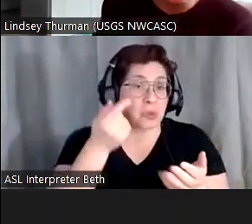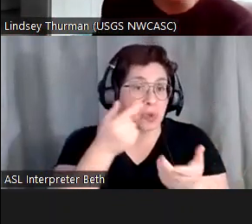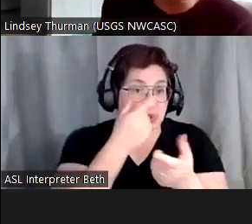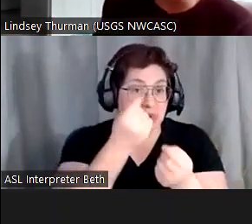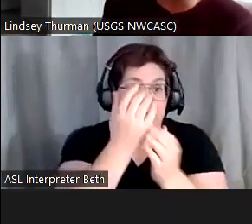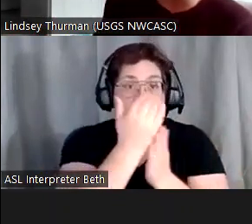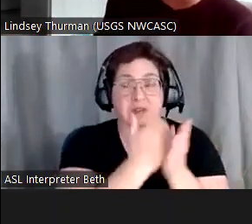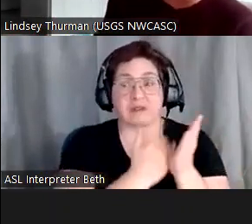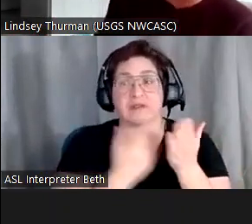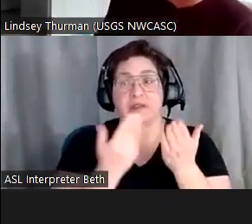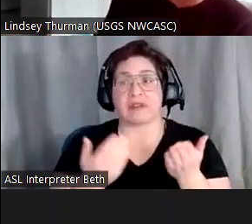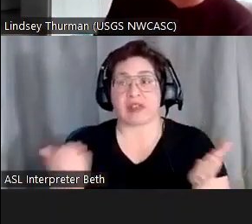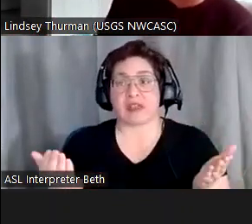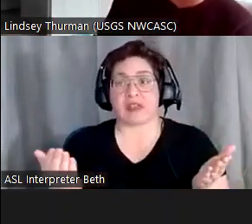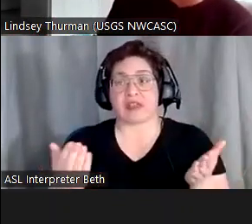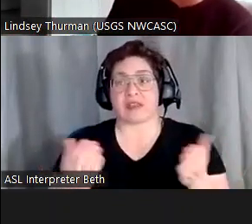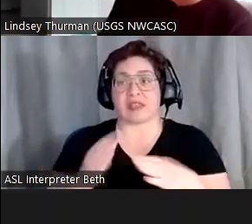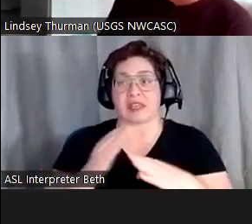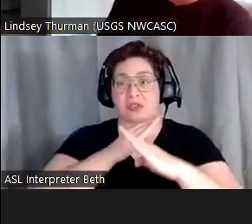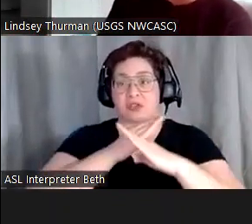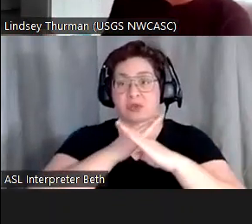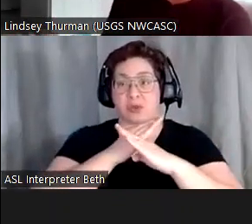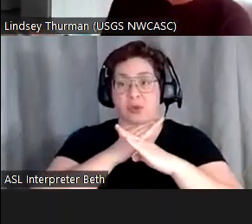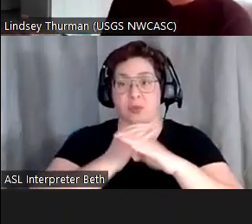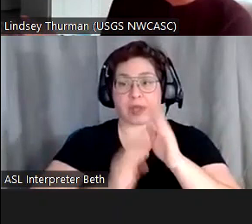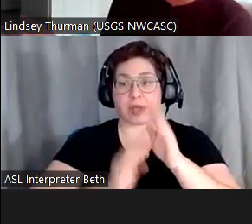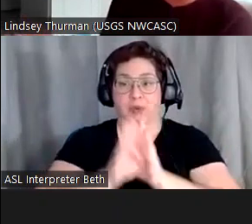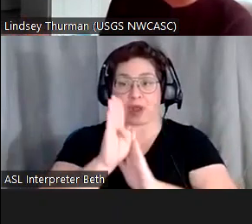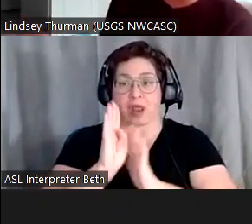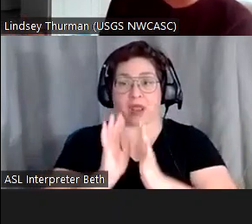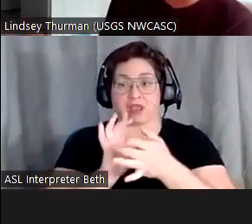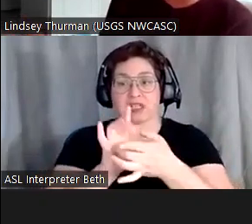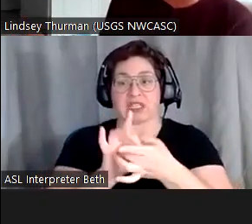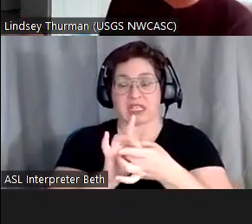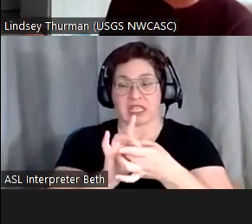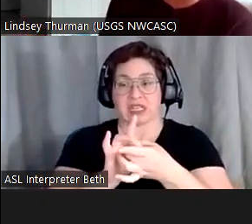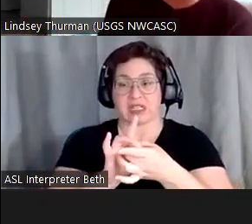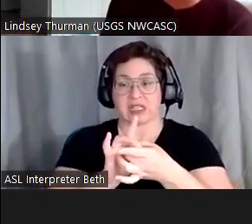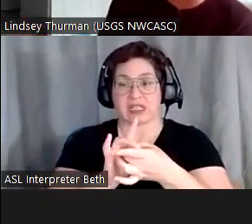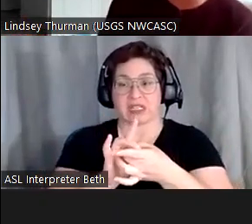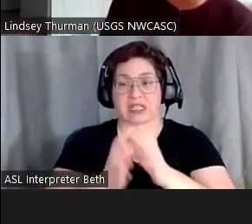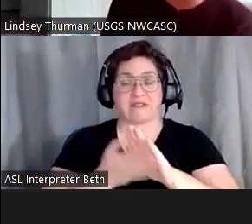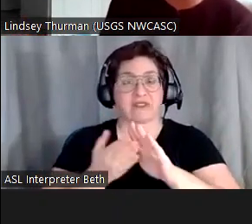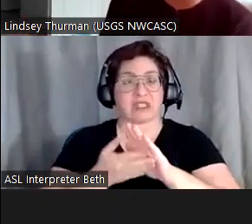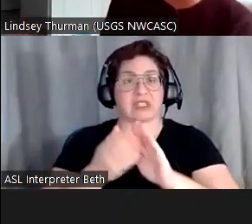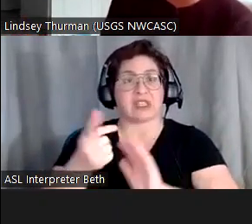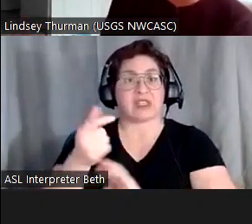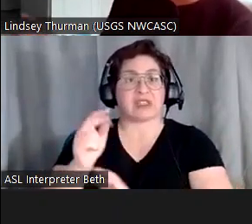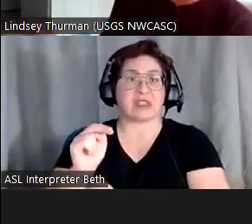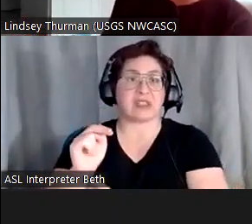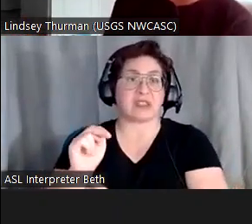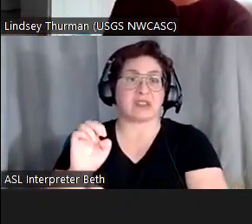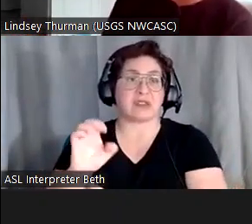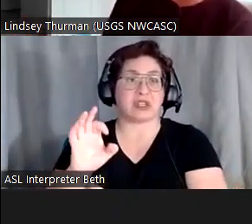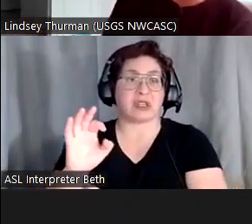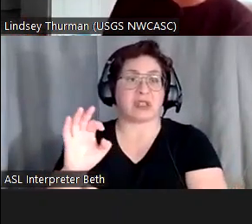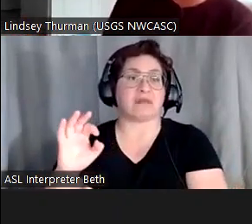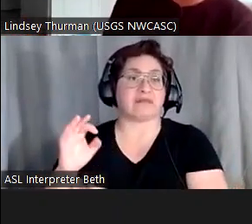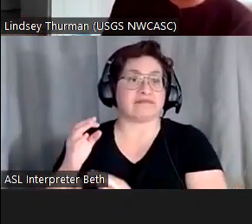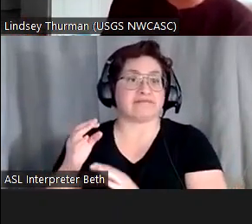or enhance connectivity to facilitate gene flow. And this is a common tool in a manager's toolbox. That